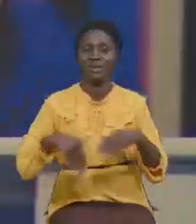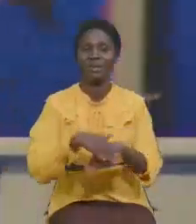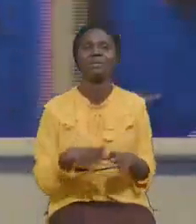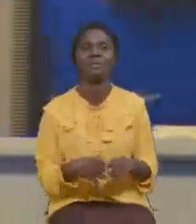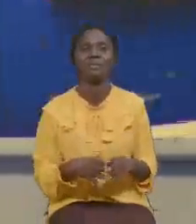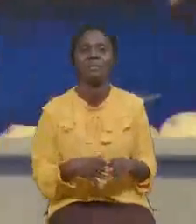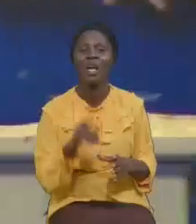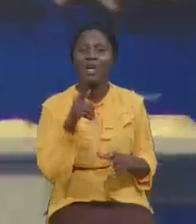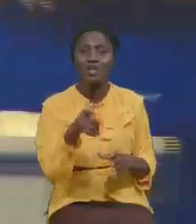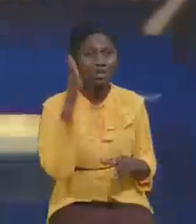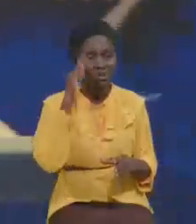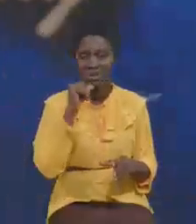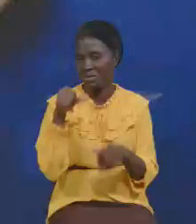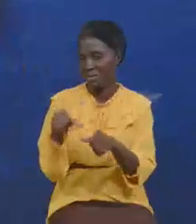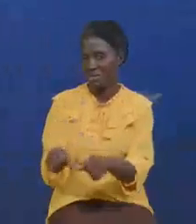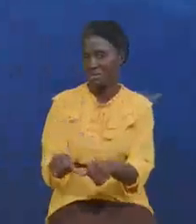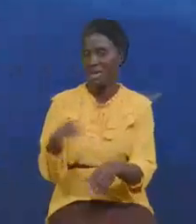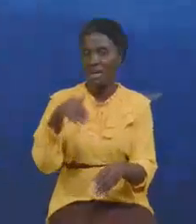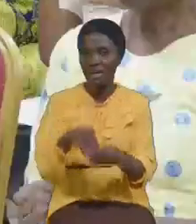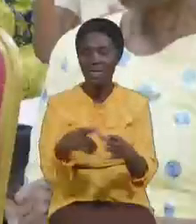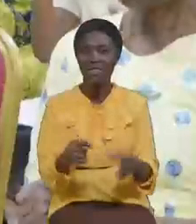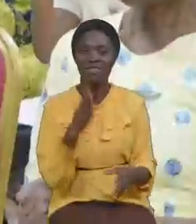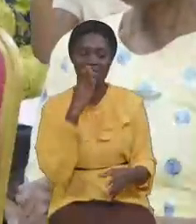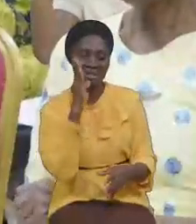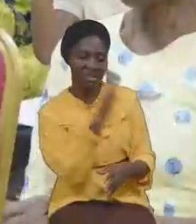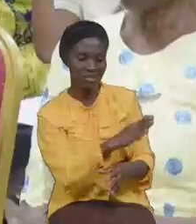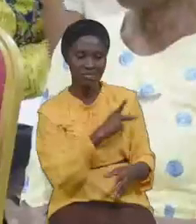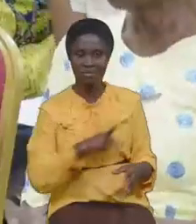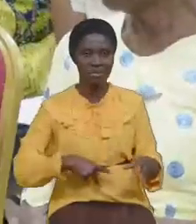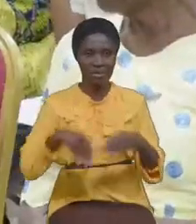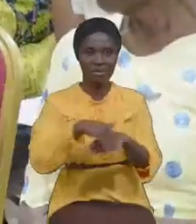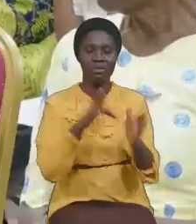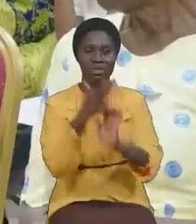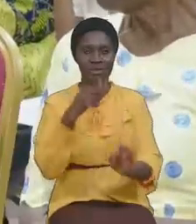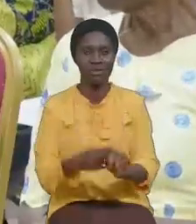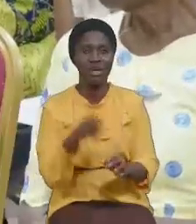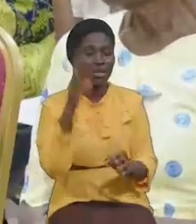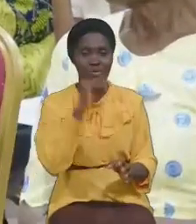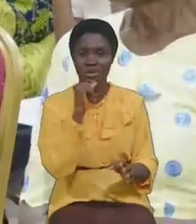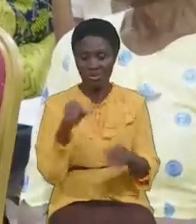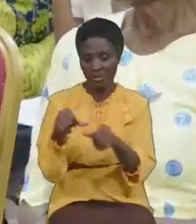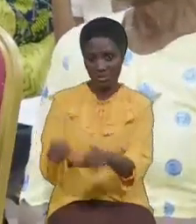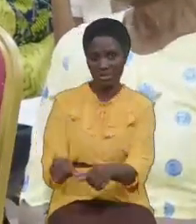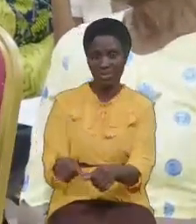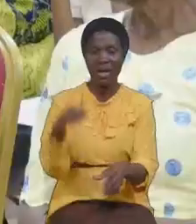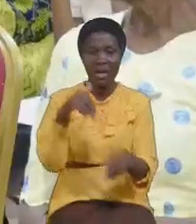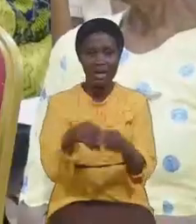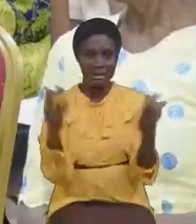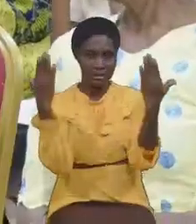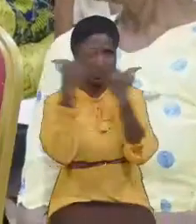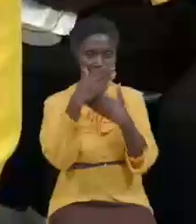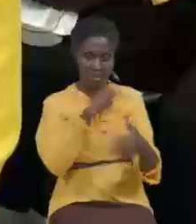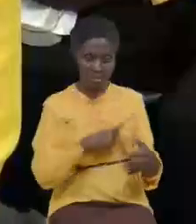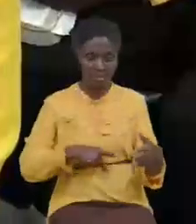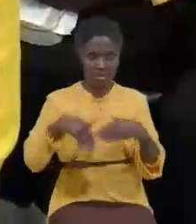not remain in the evil kingdom. You will not remain in the dark